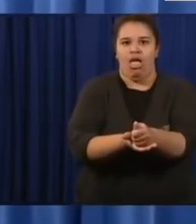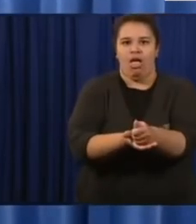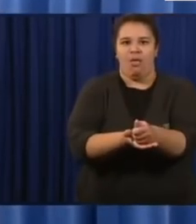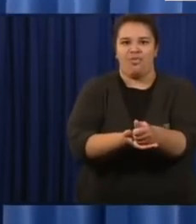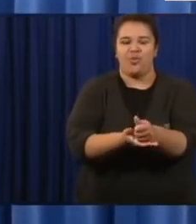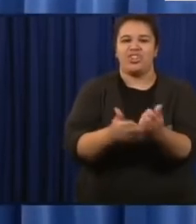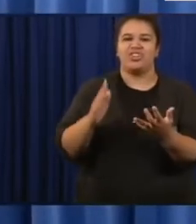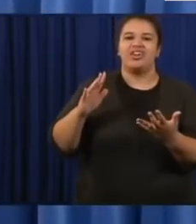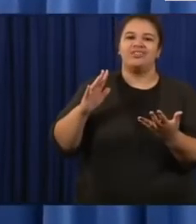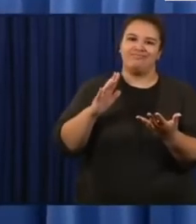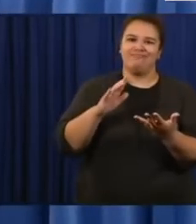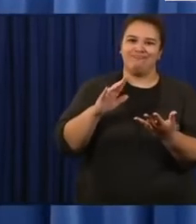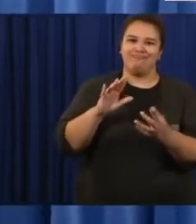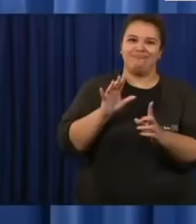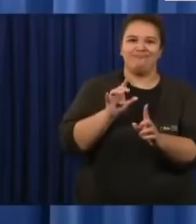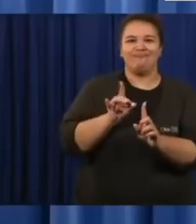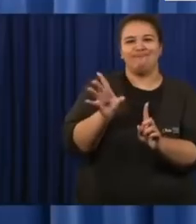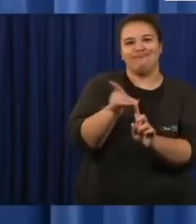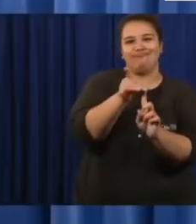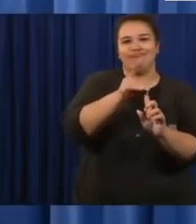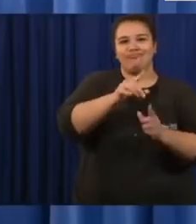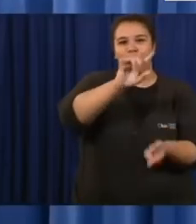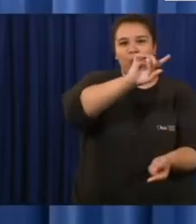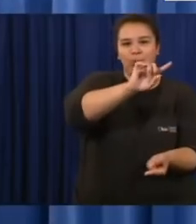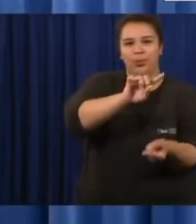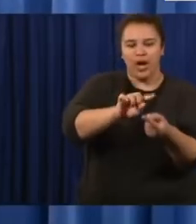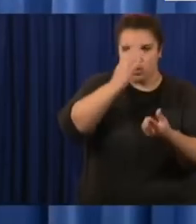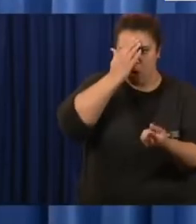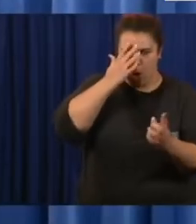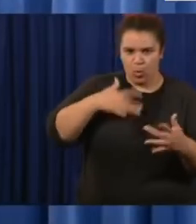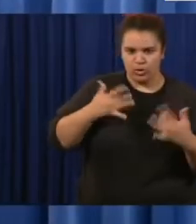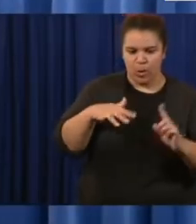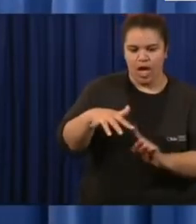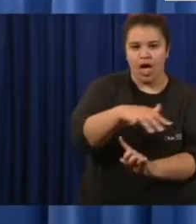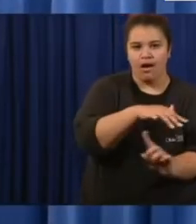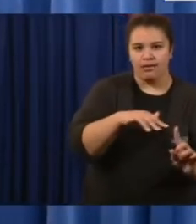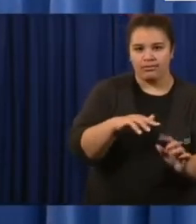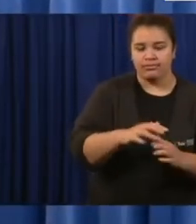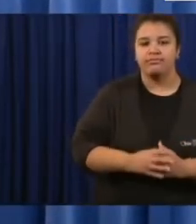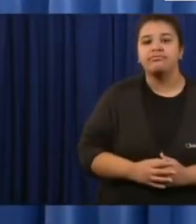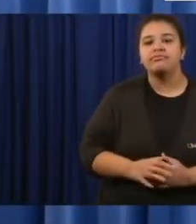Hello, Ben Schwartz with WCPO in Cincinnati. Governor DeWine,